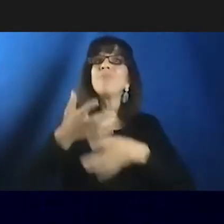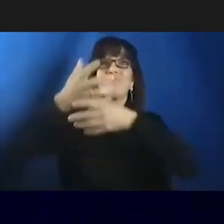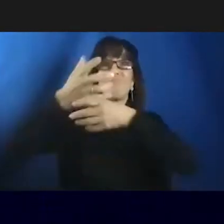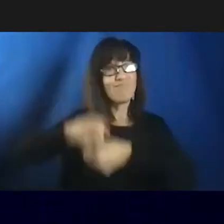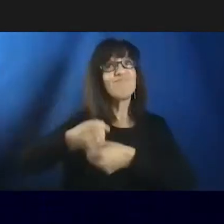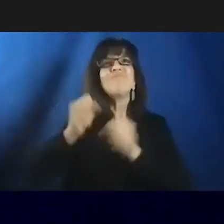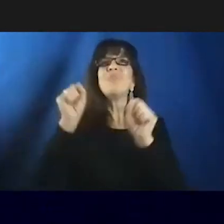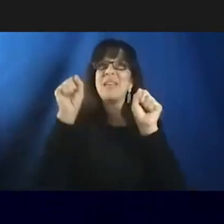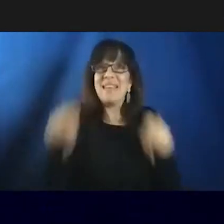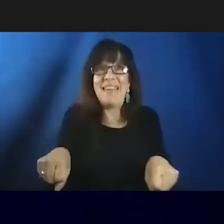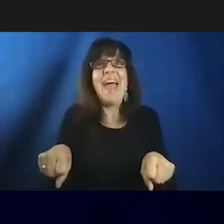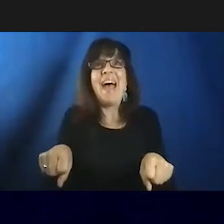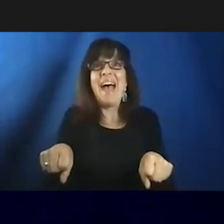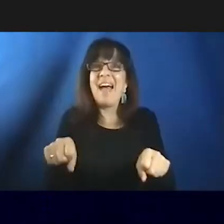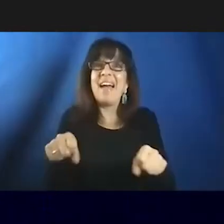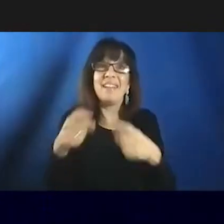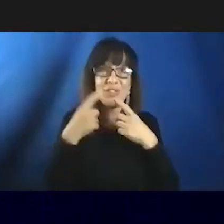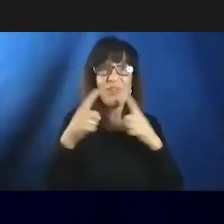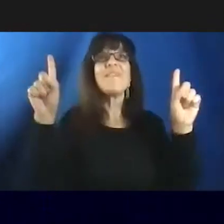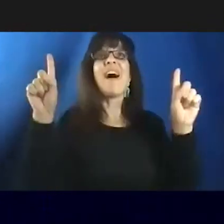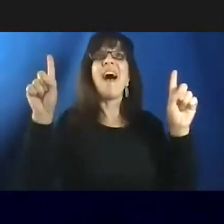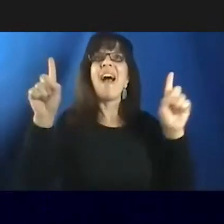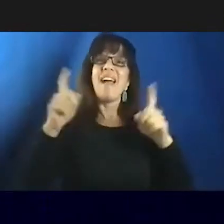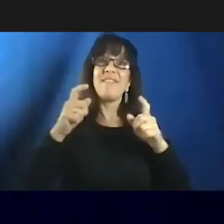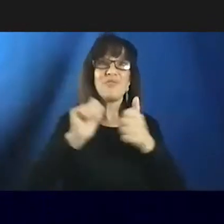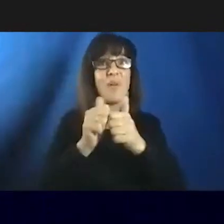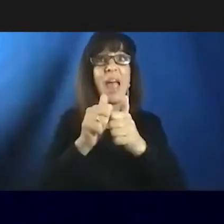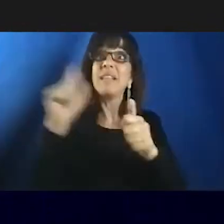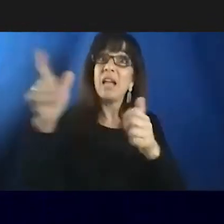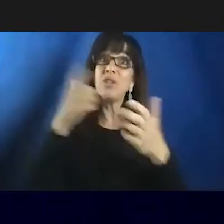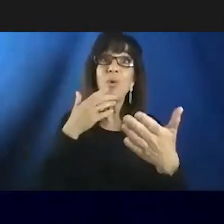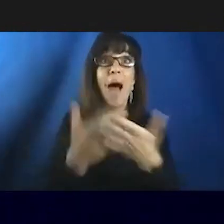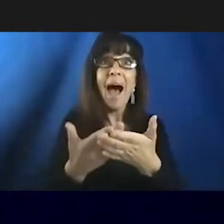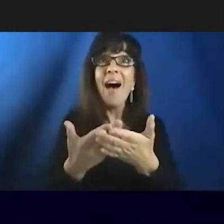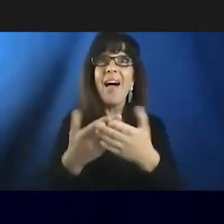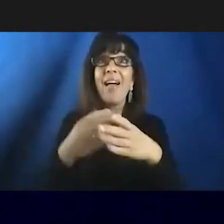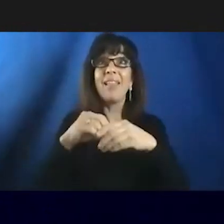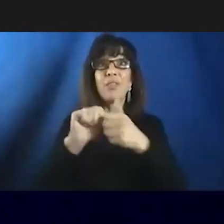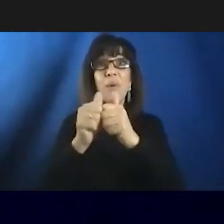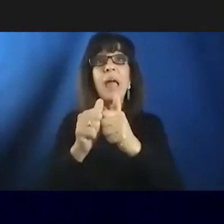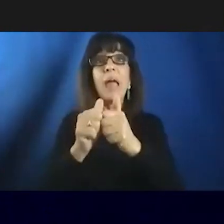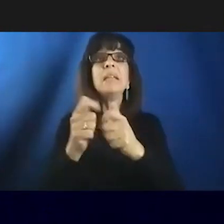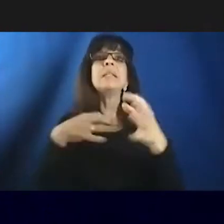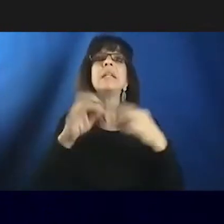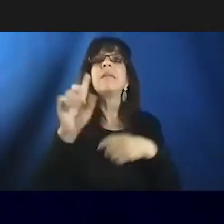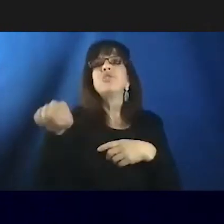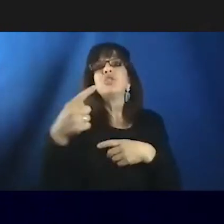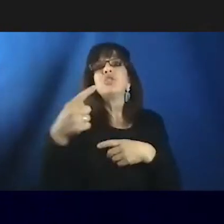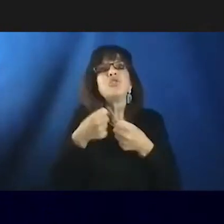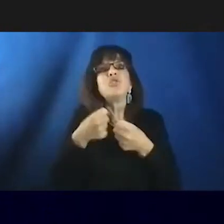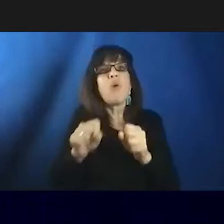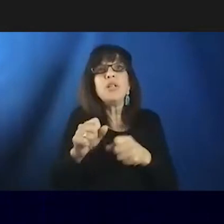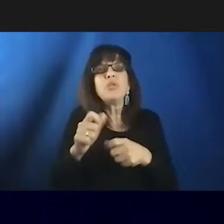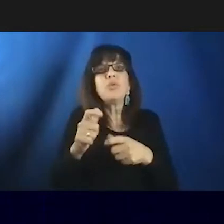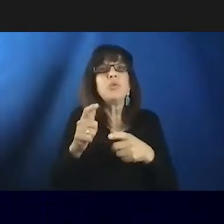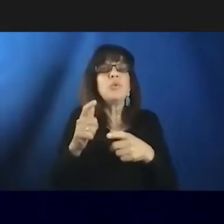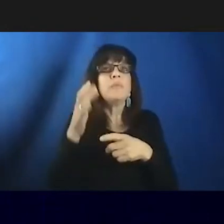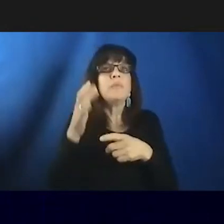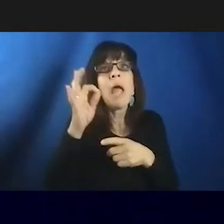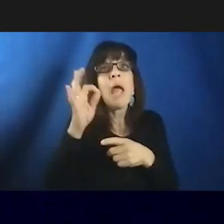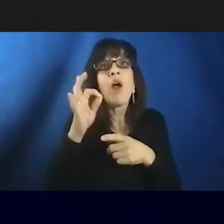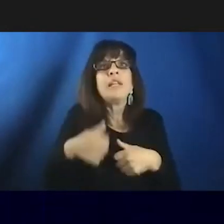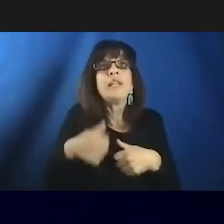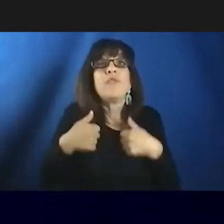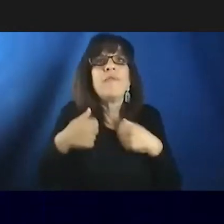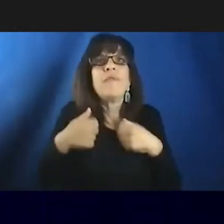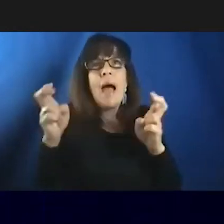like make it through the race and actually do well in the race instead of just trying to get through it. But